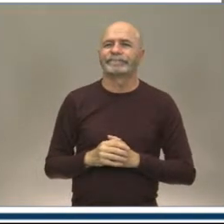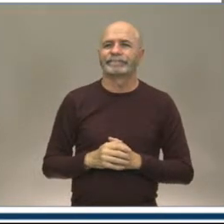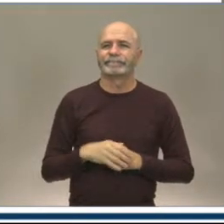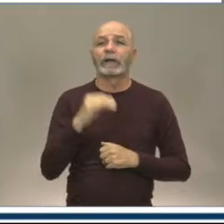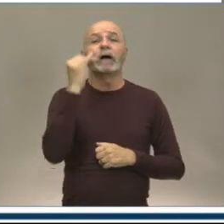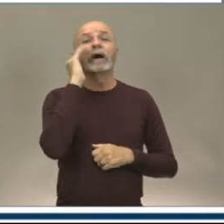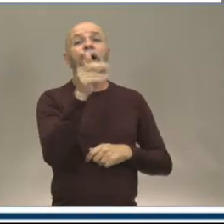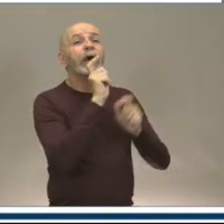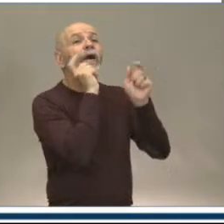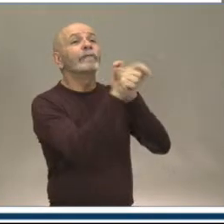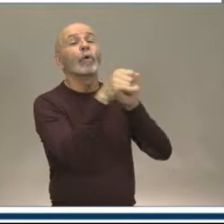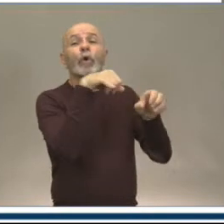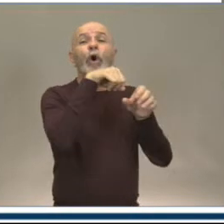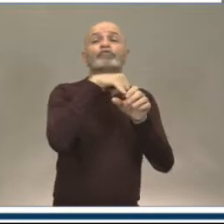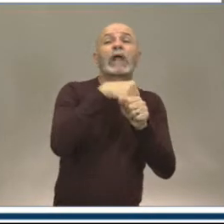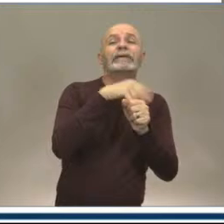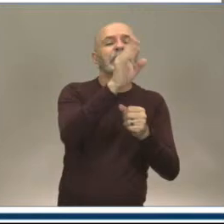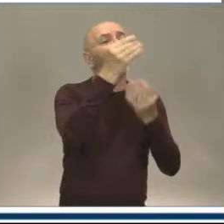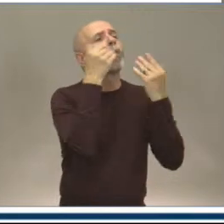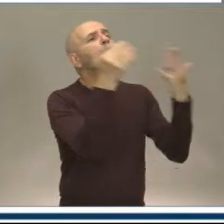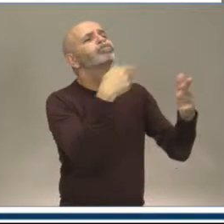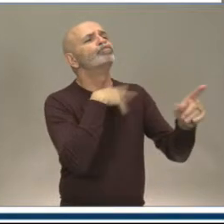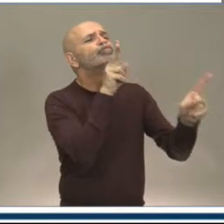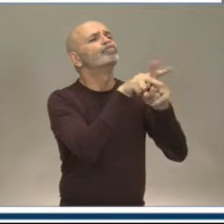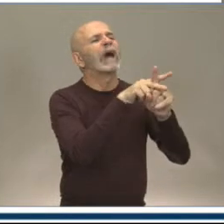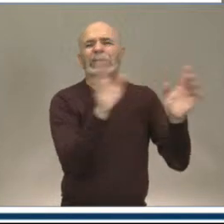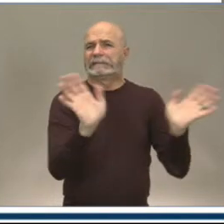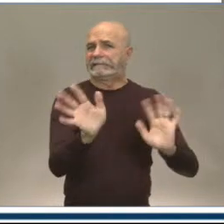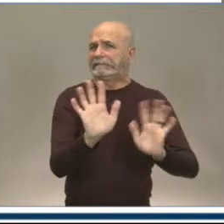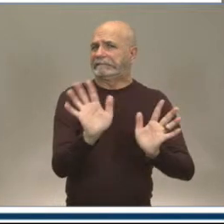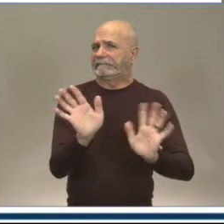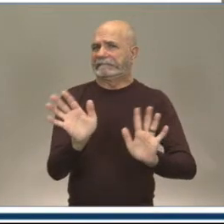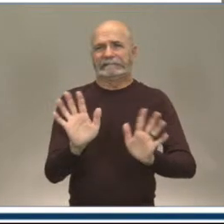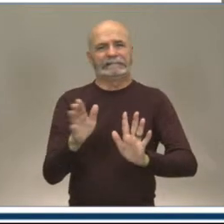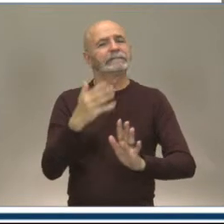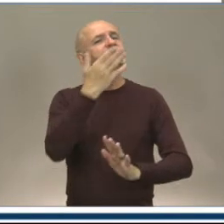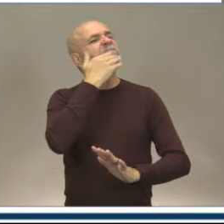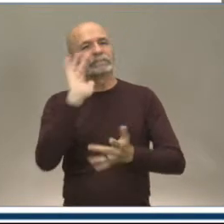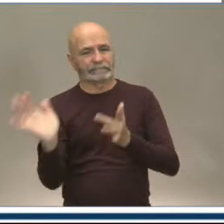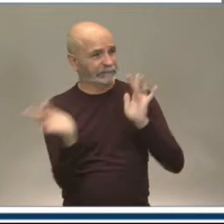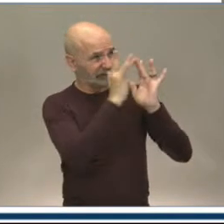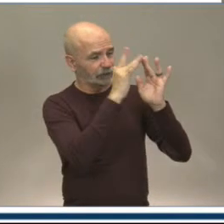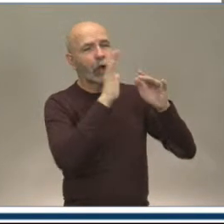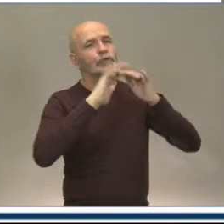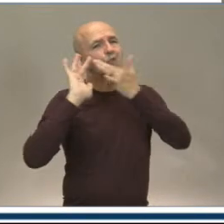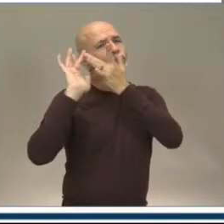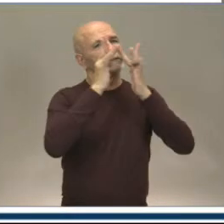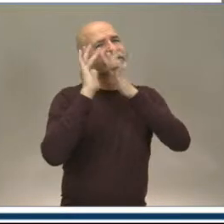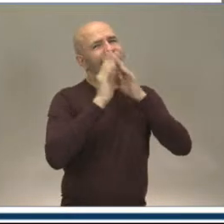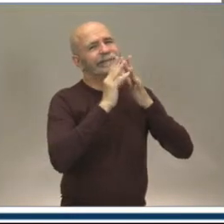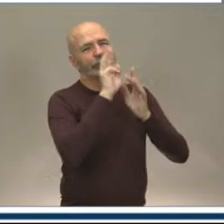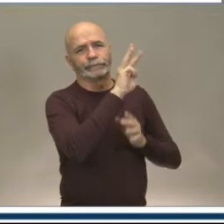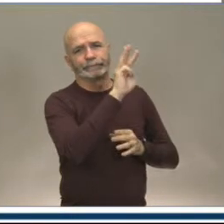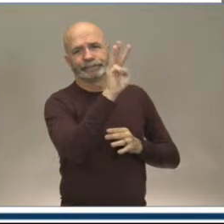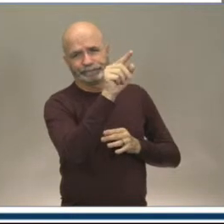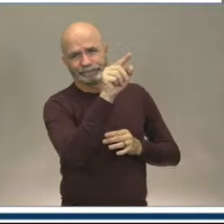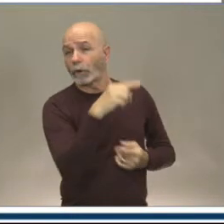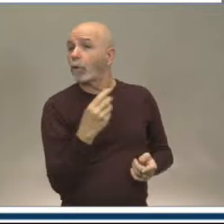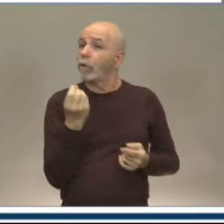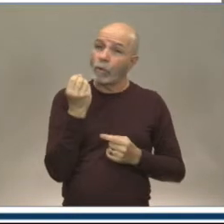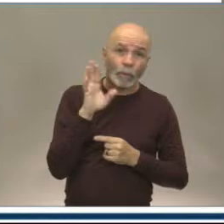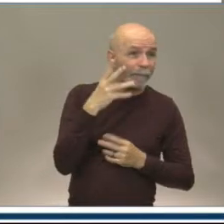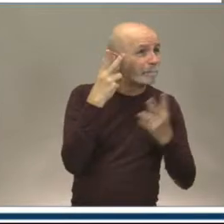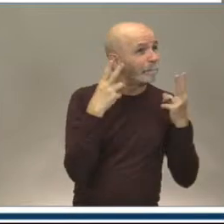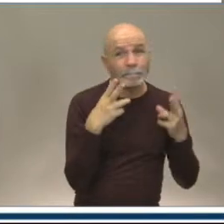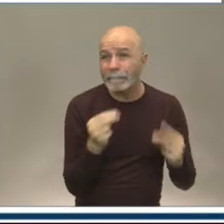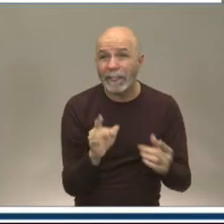directly looking for appointments. You can only book through our online tool, or if you do not have access